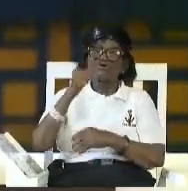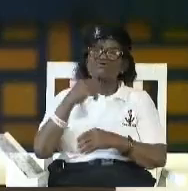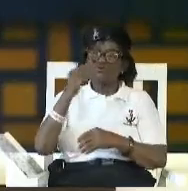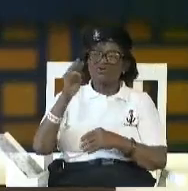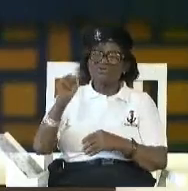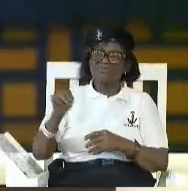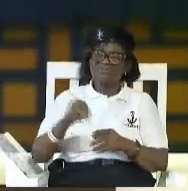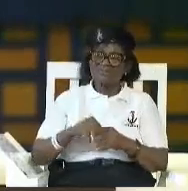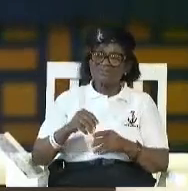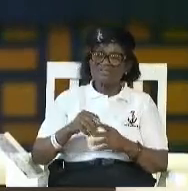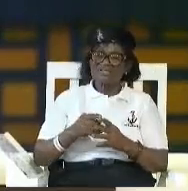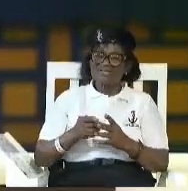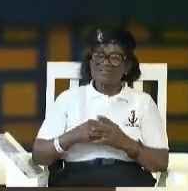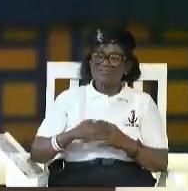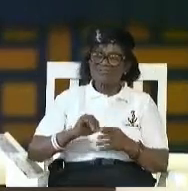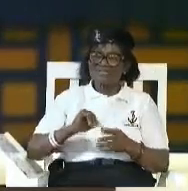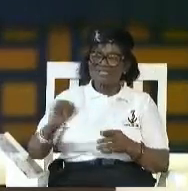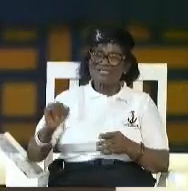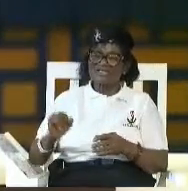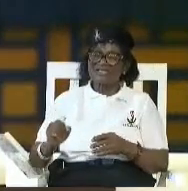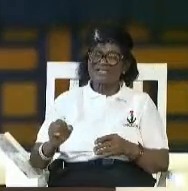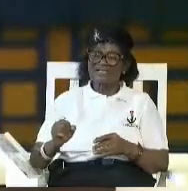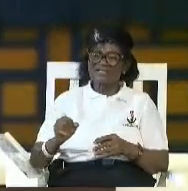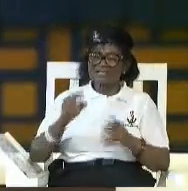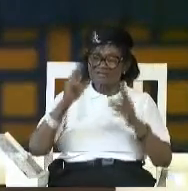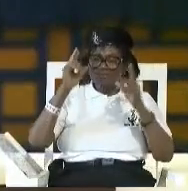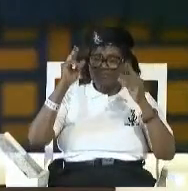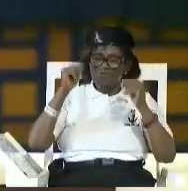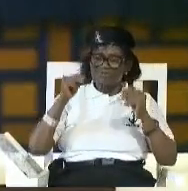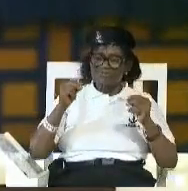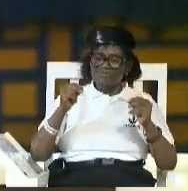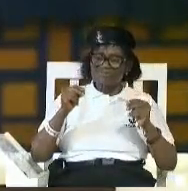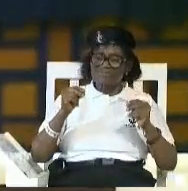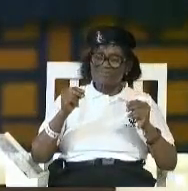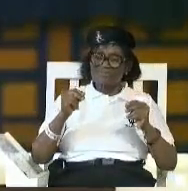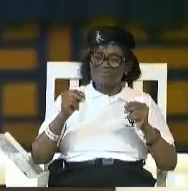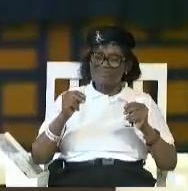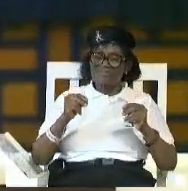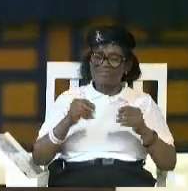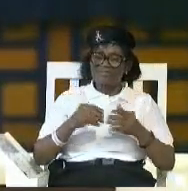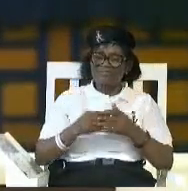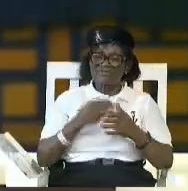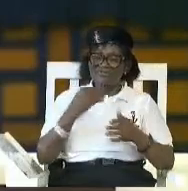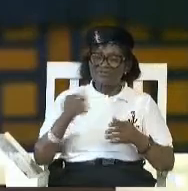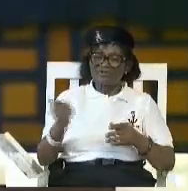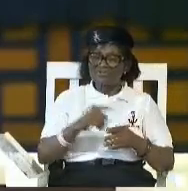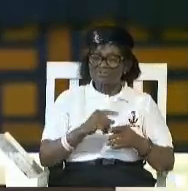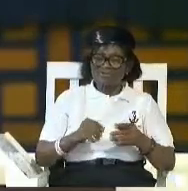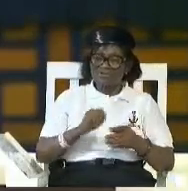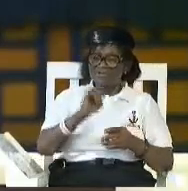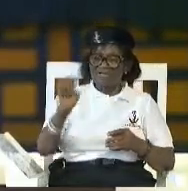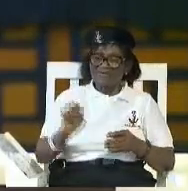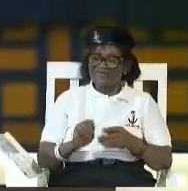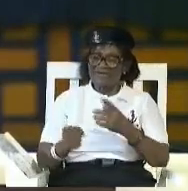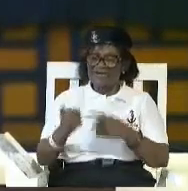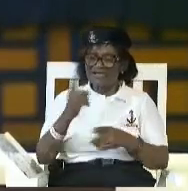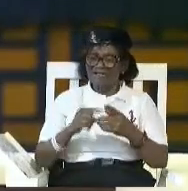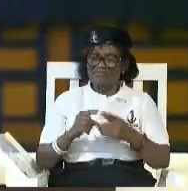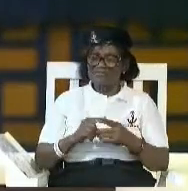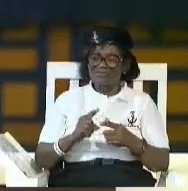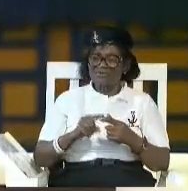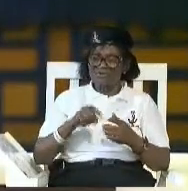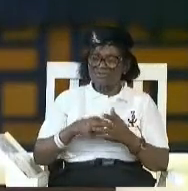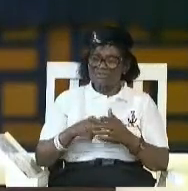the beginning, Moses, before you ever came to this world, this is